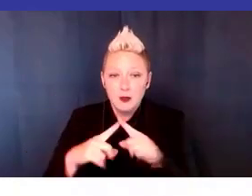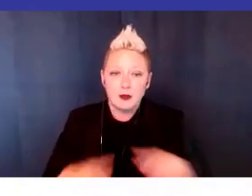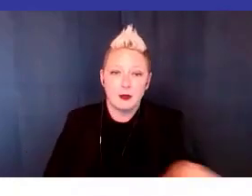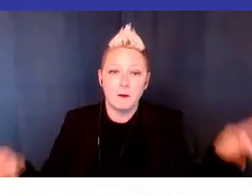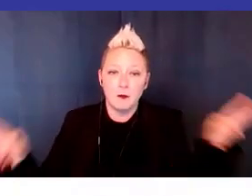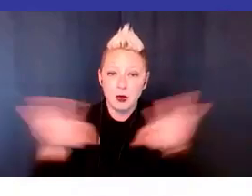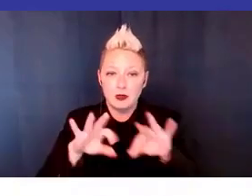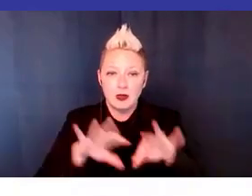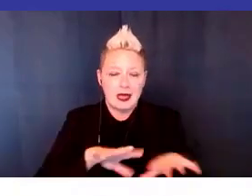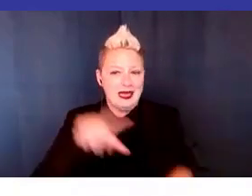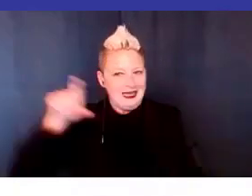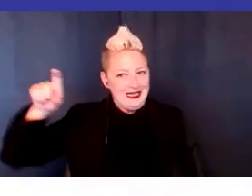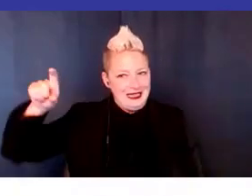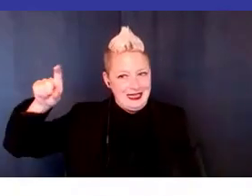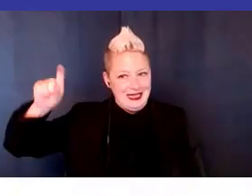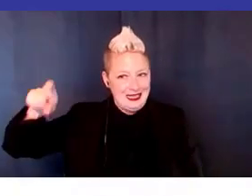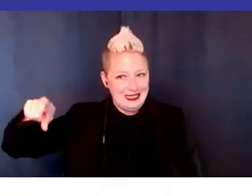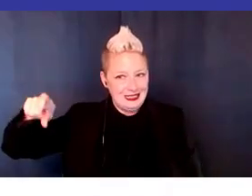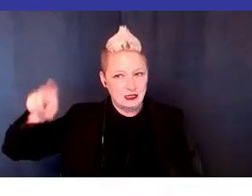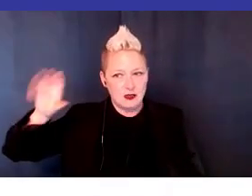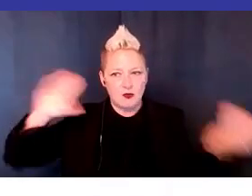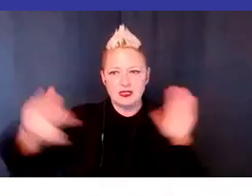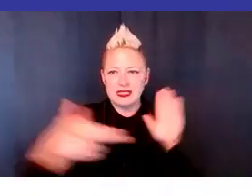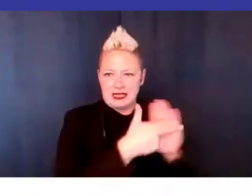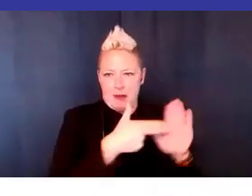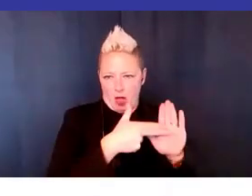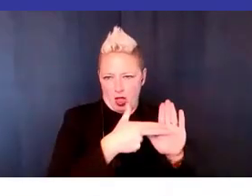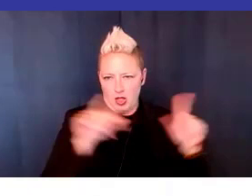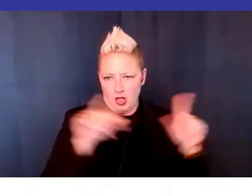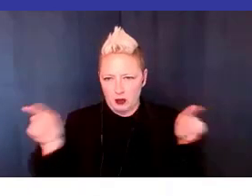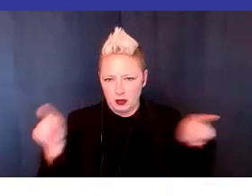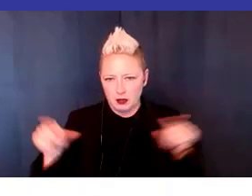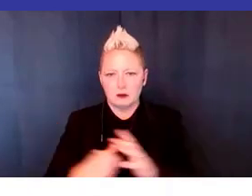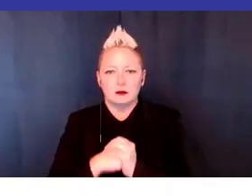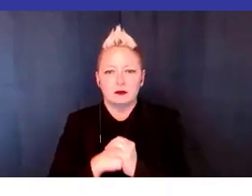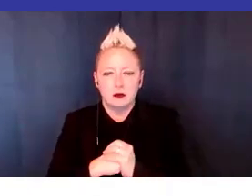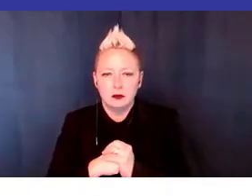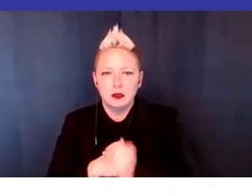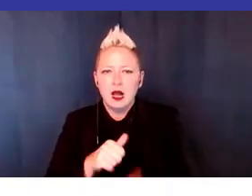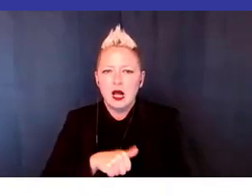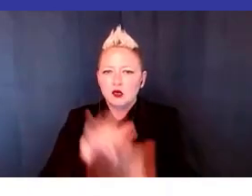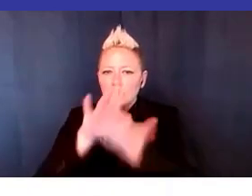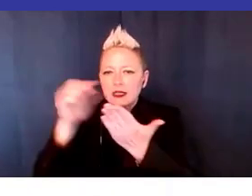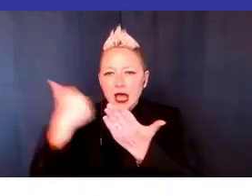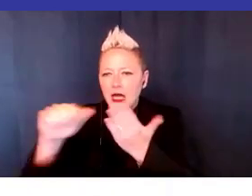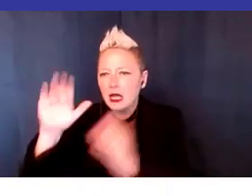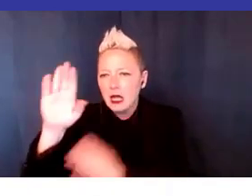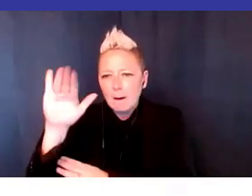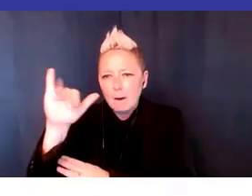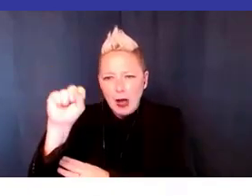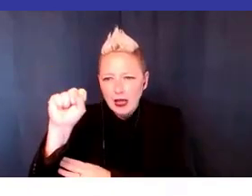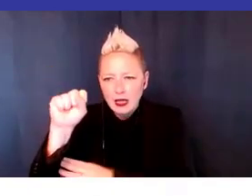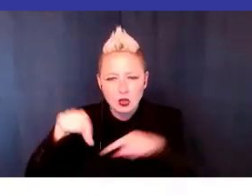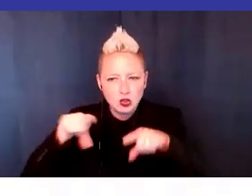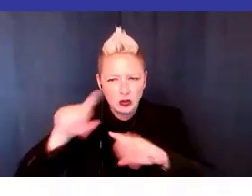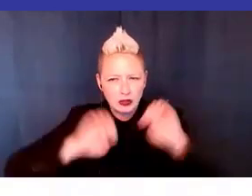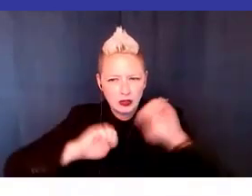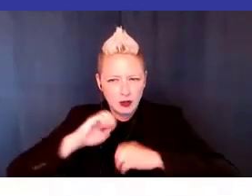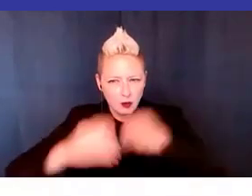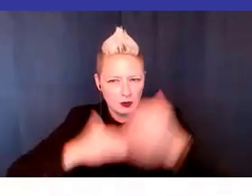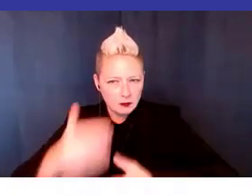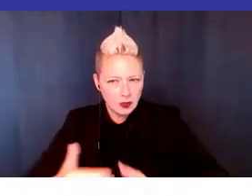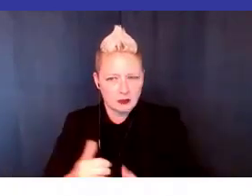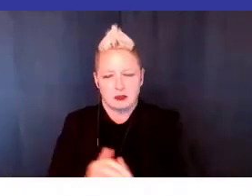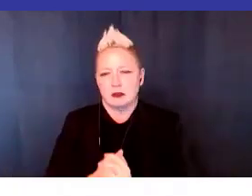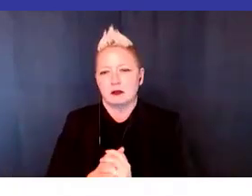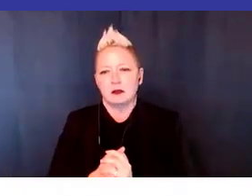a needs versus label mindset. We want to go ahead and address any potential bias throughout the evaluation process, and we're going to